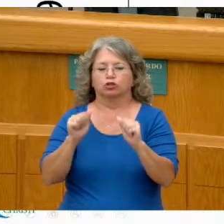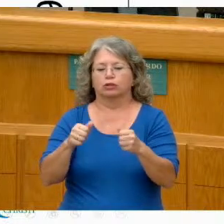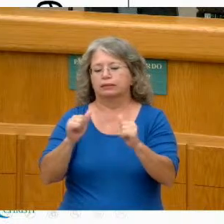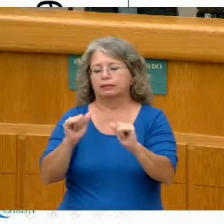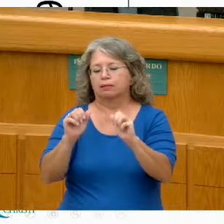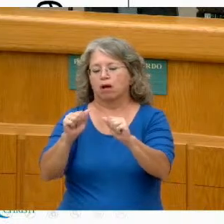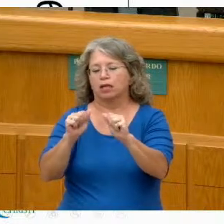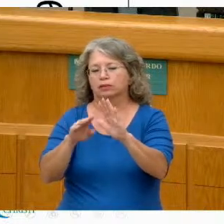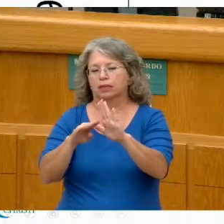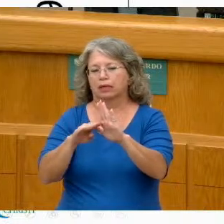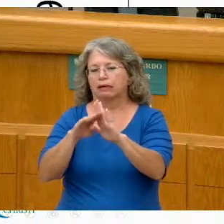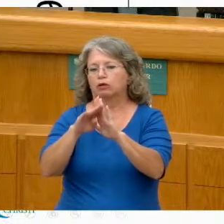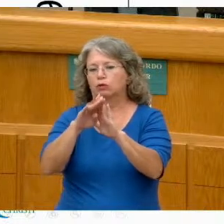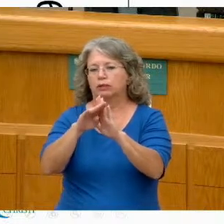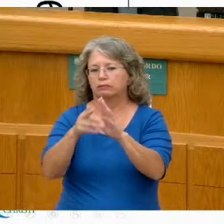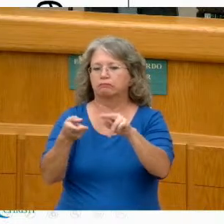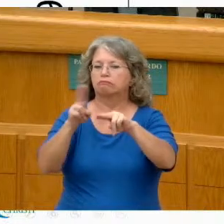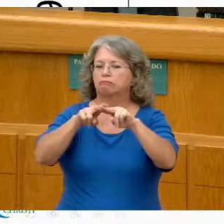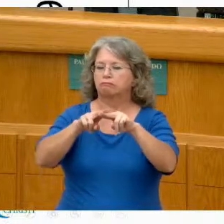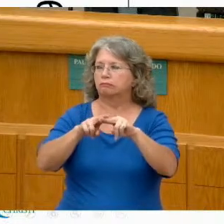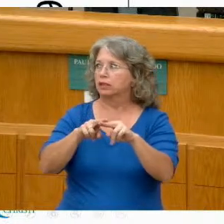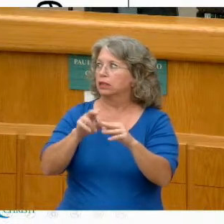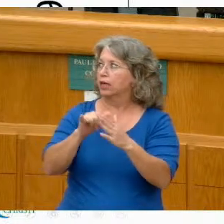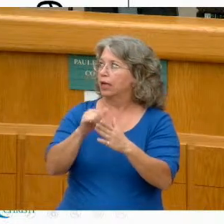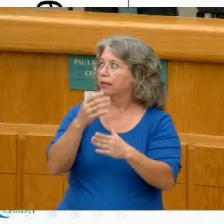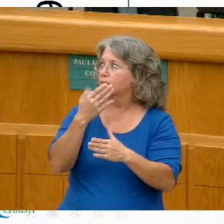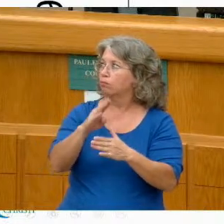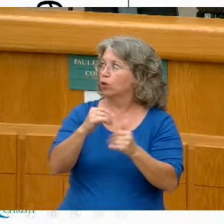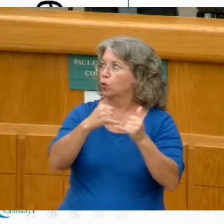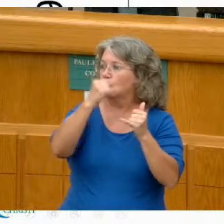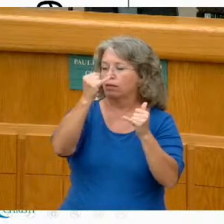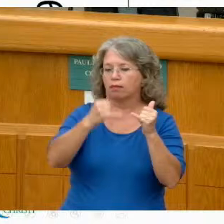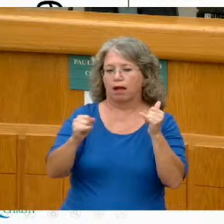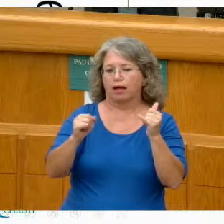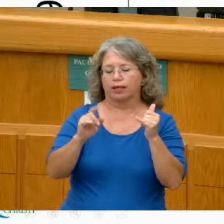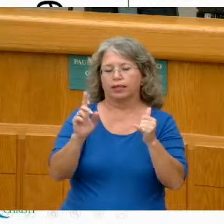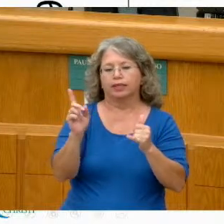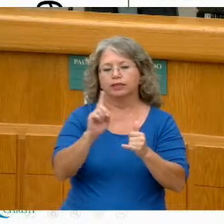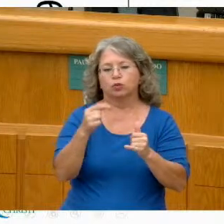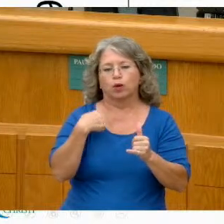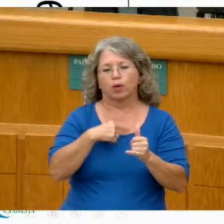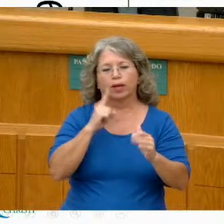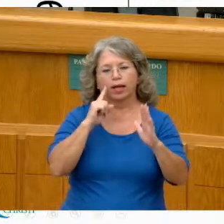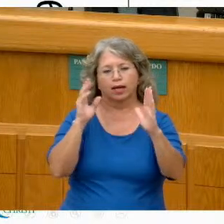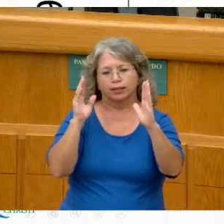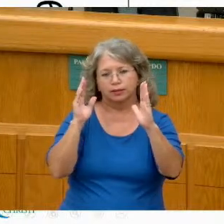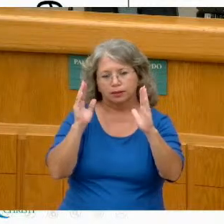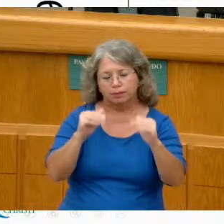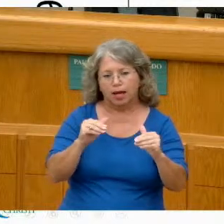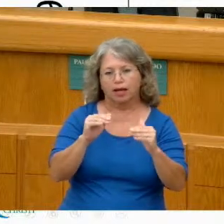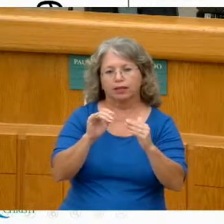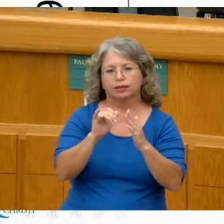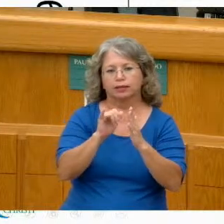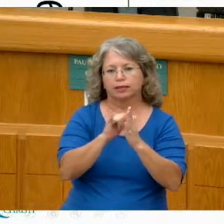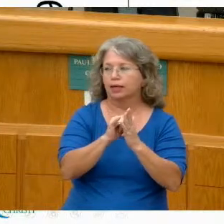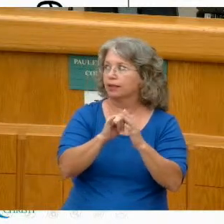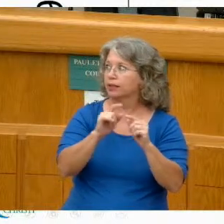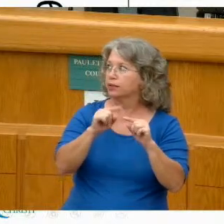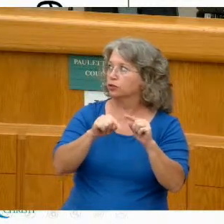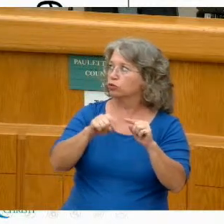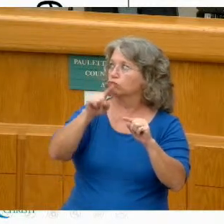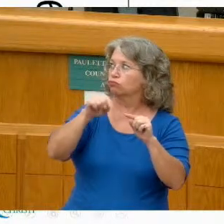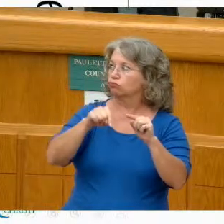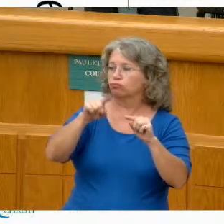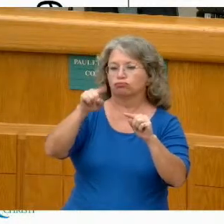counted yet. And this blue line is estimating where we expect these data points to rise to once all the